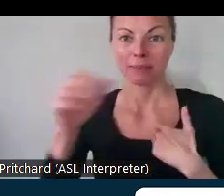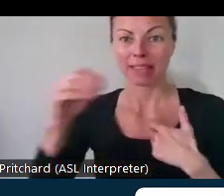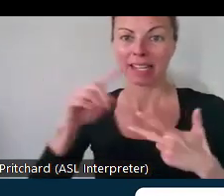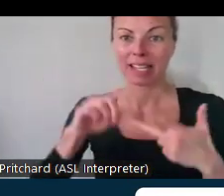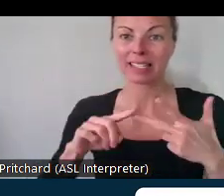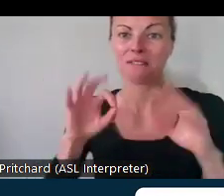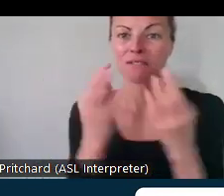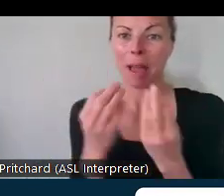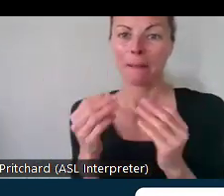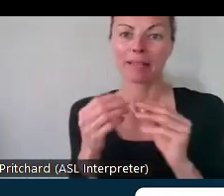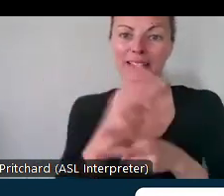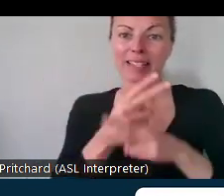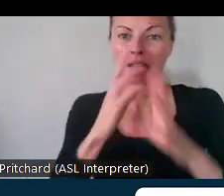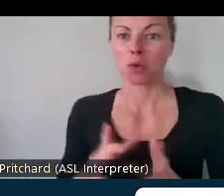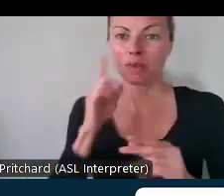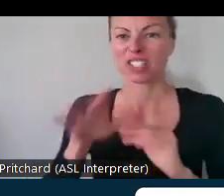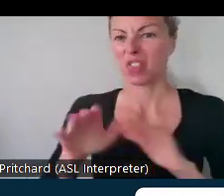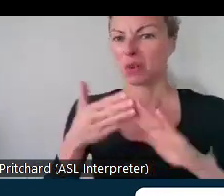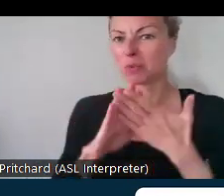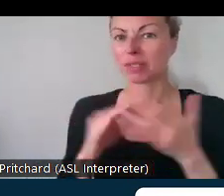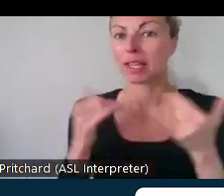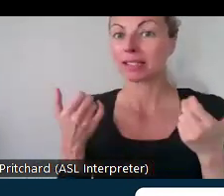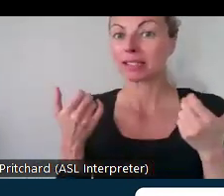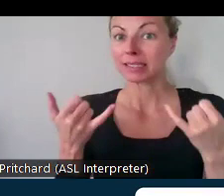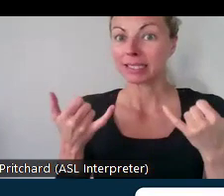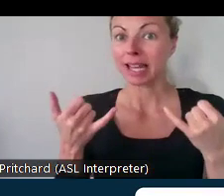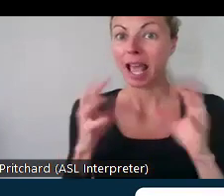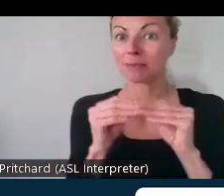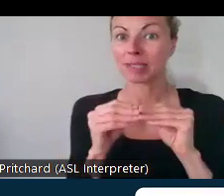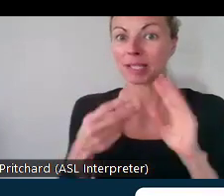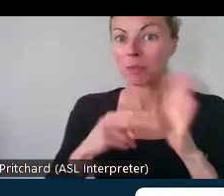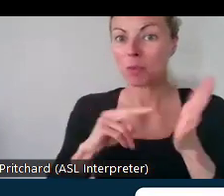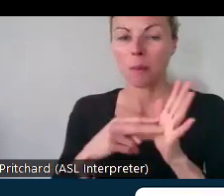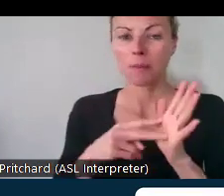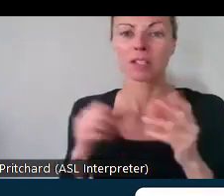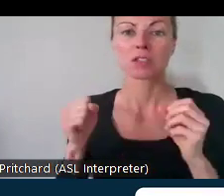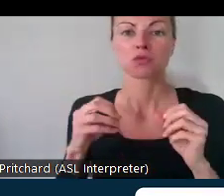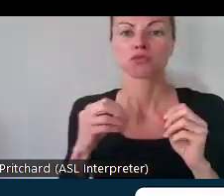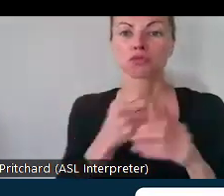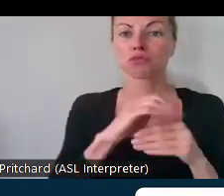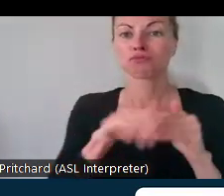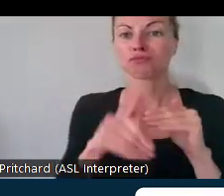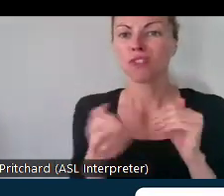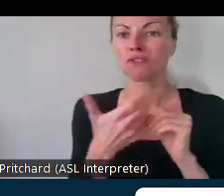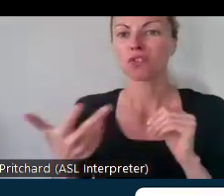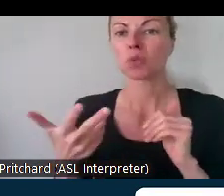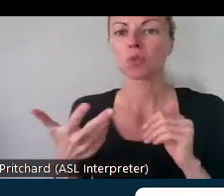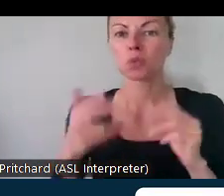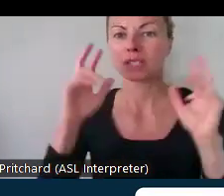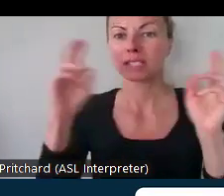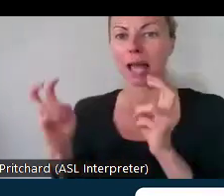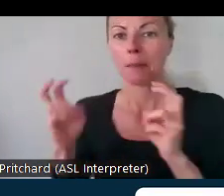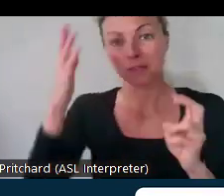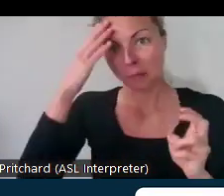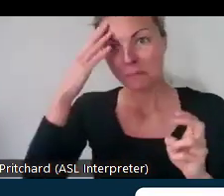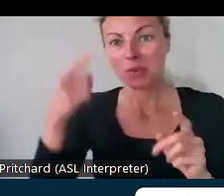their communities. The purpose of today's webinar is to level set on a few topics that are familiar to many of